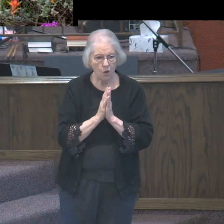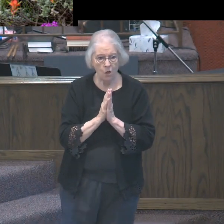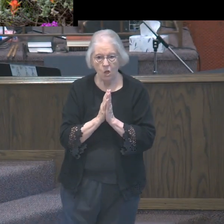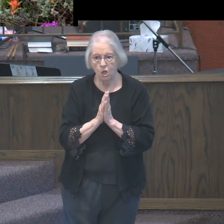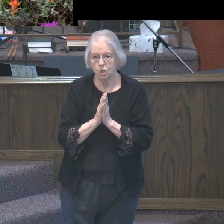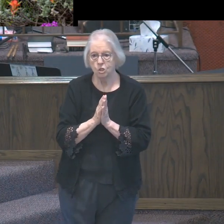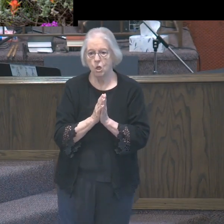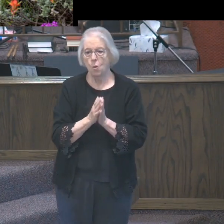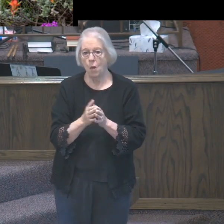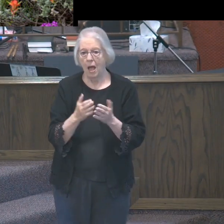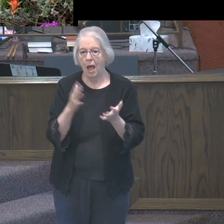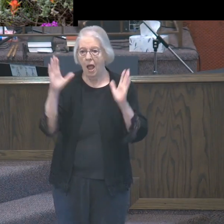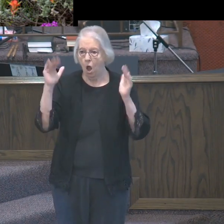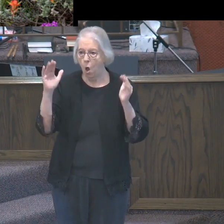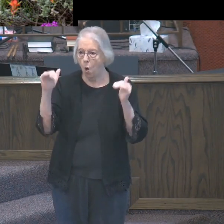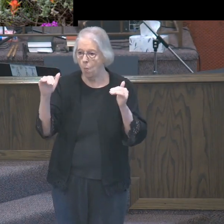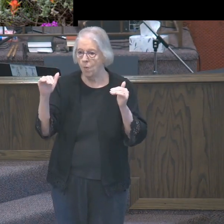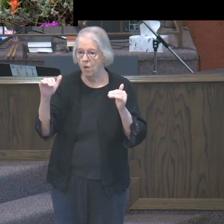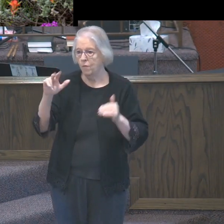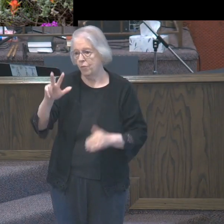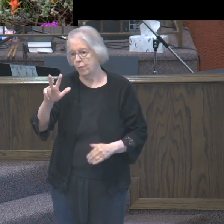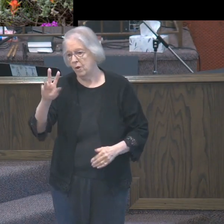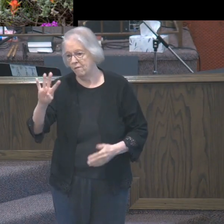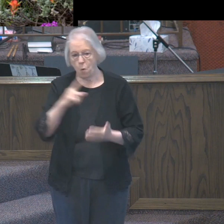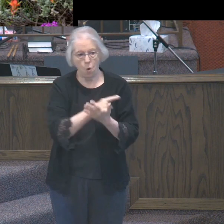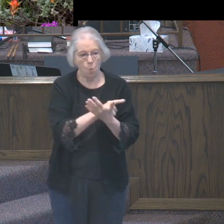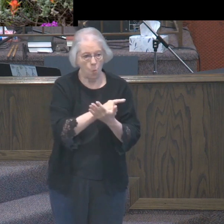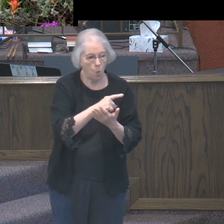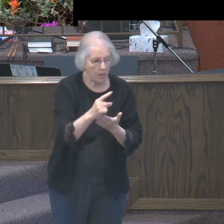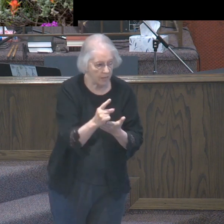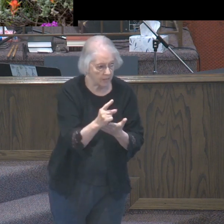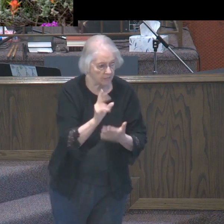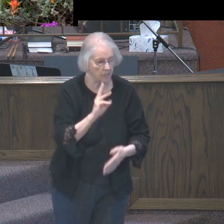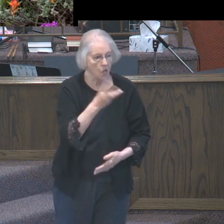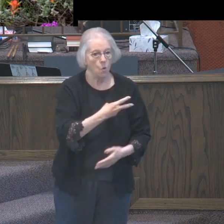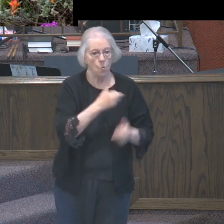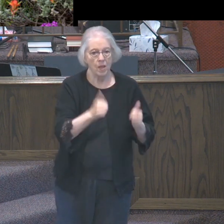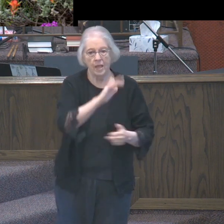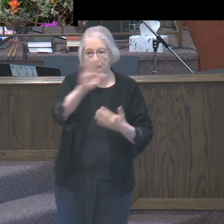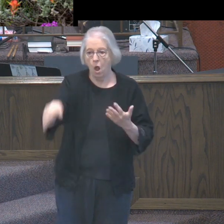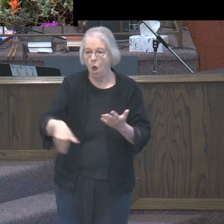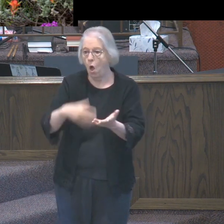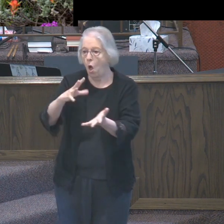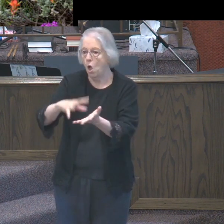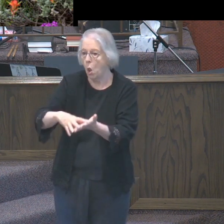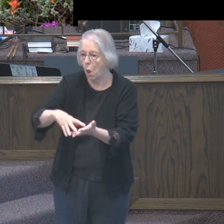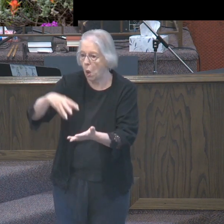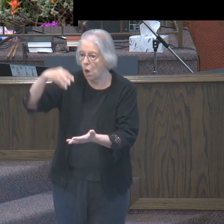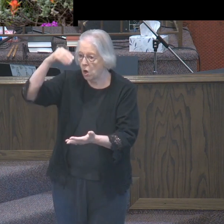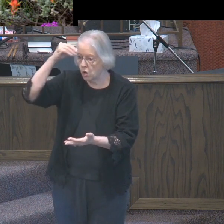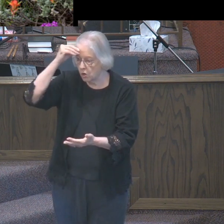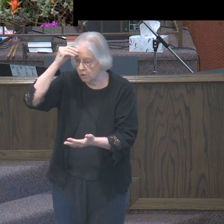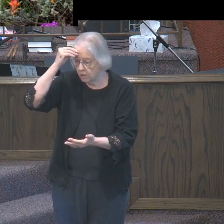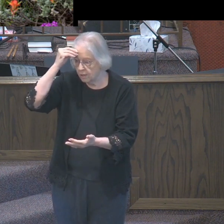about God in this passage, in the Lord's Prayer, what might I learn about